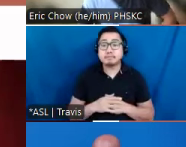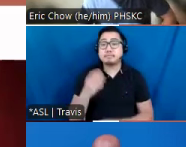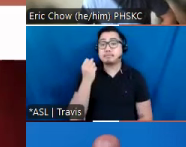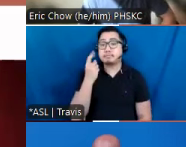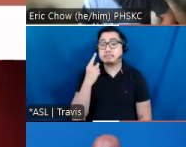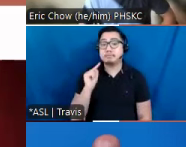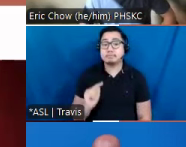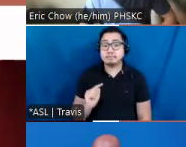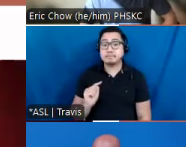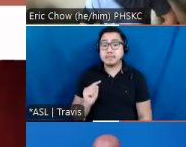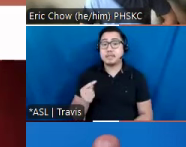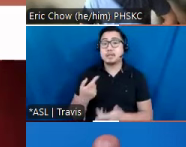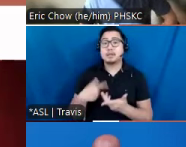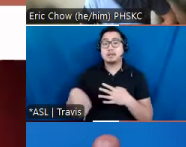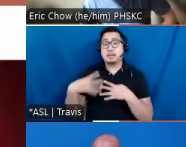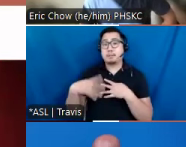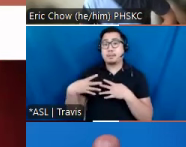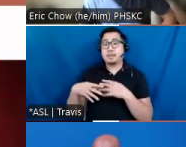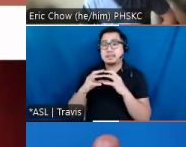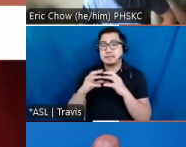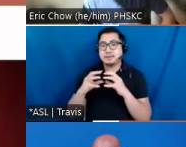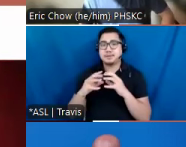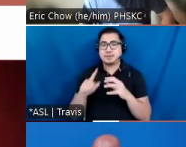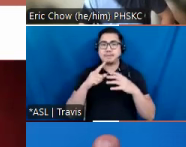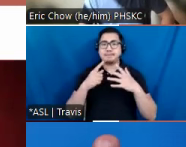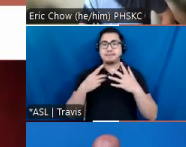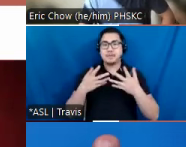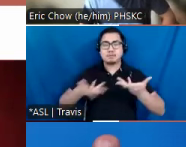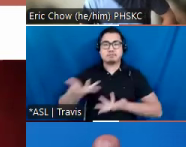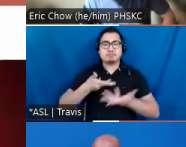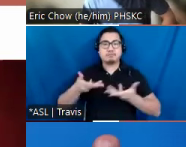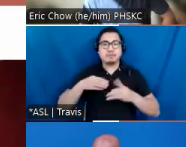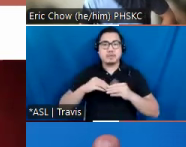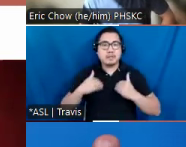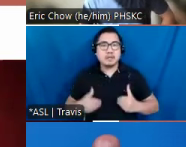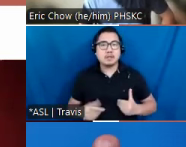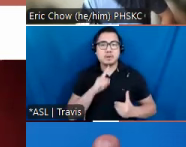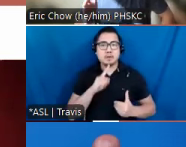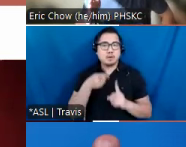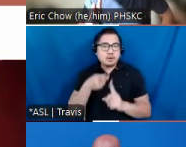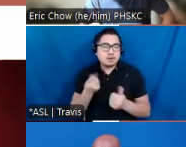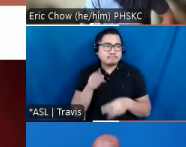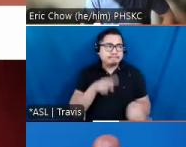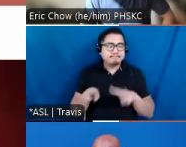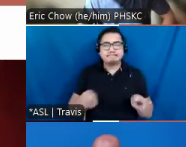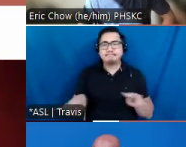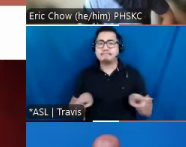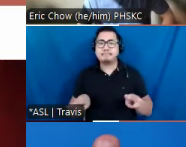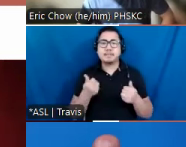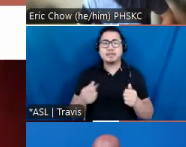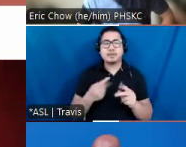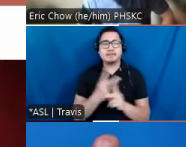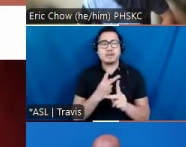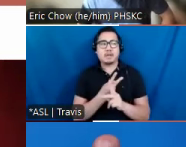blood system, trying to track down any type of infection that may be floating around, trying to stop it from